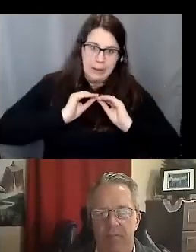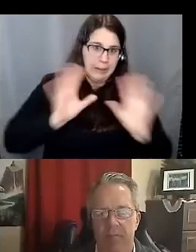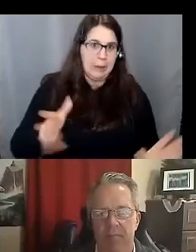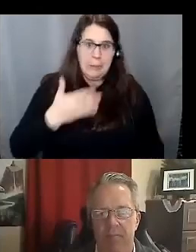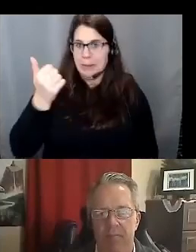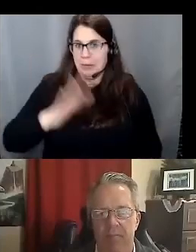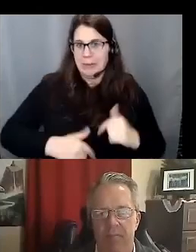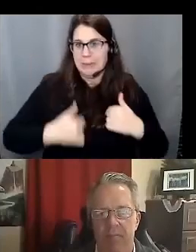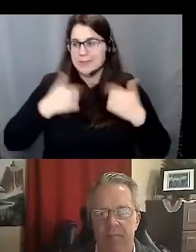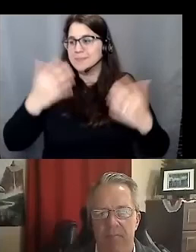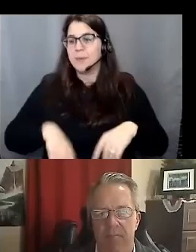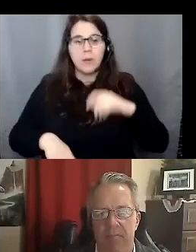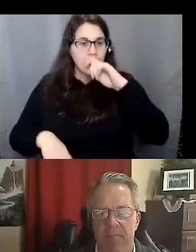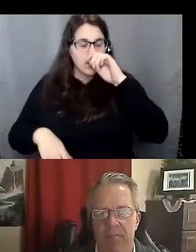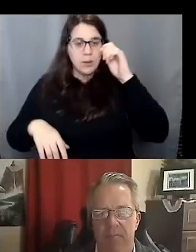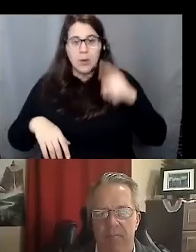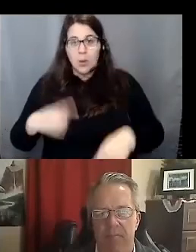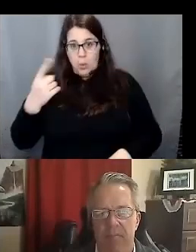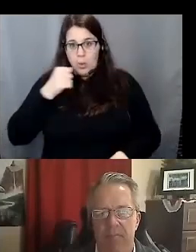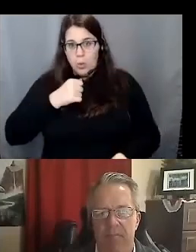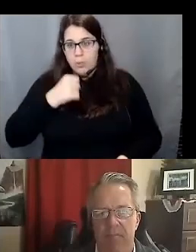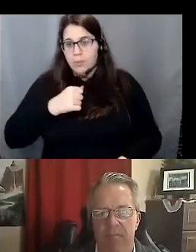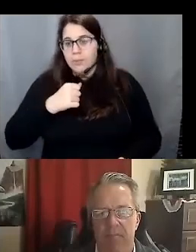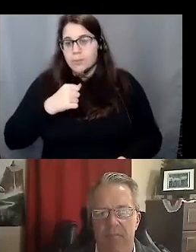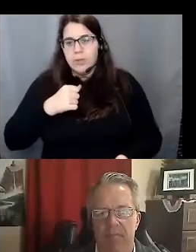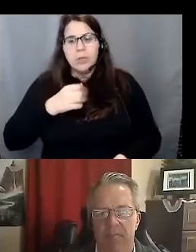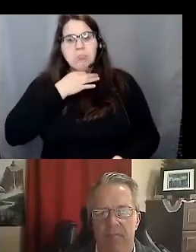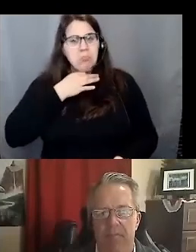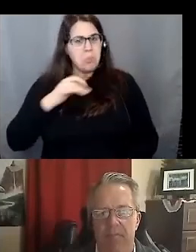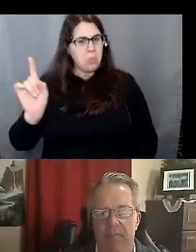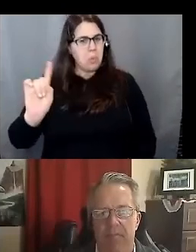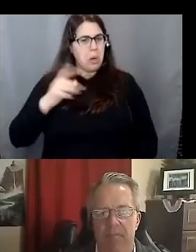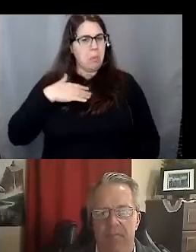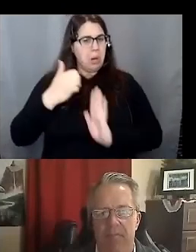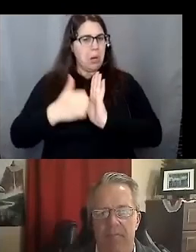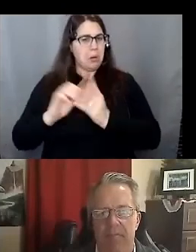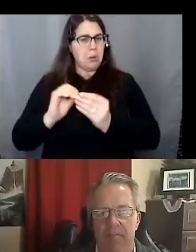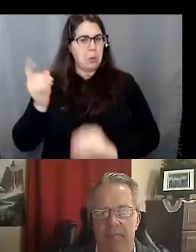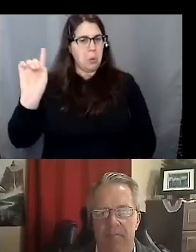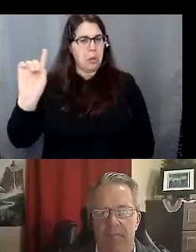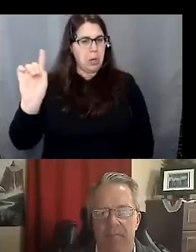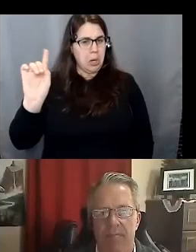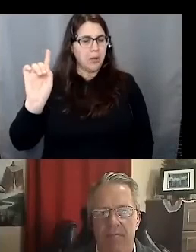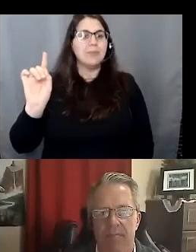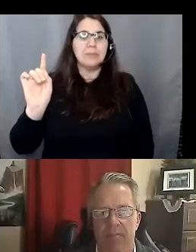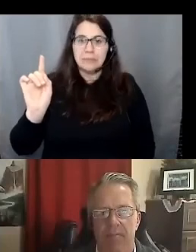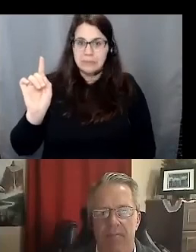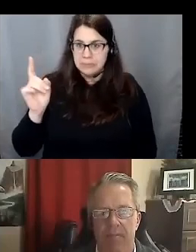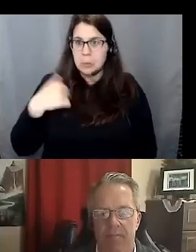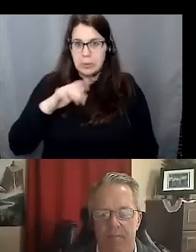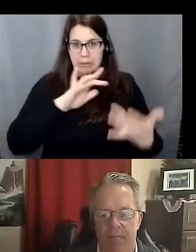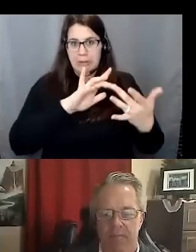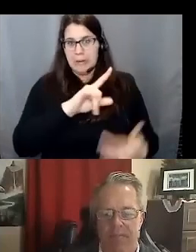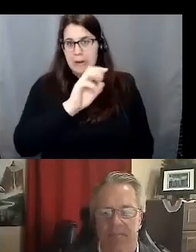ever would. She was wondering where her account number was listed. And so we reached out to Tom real